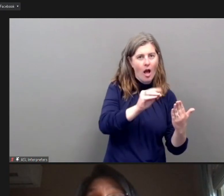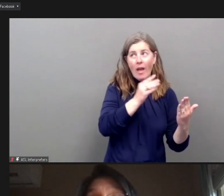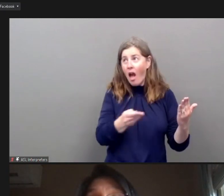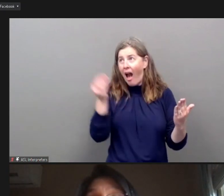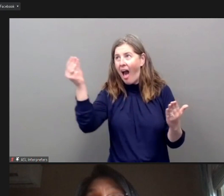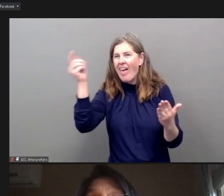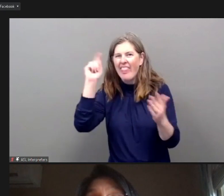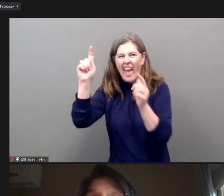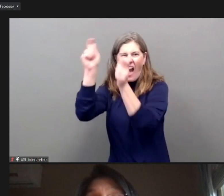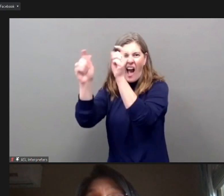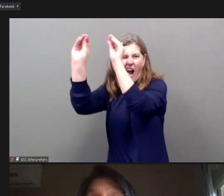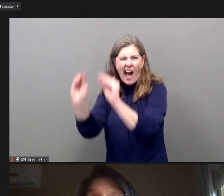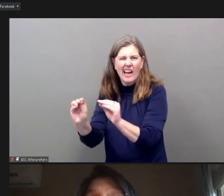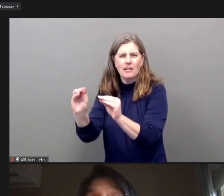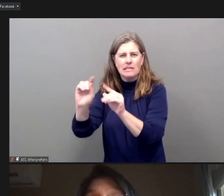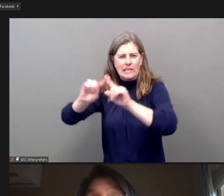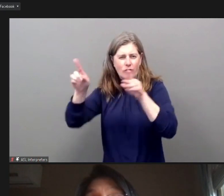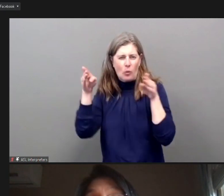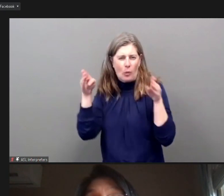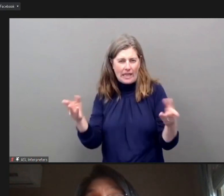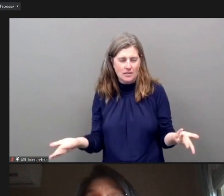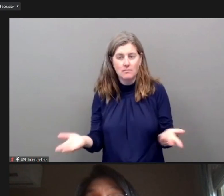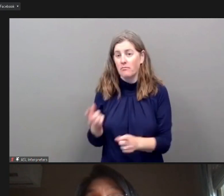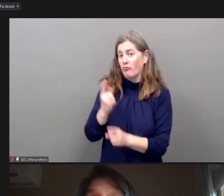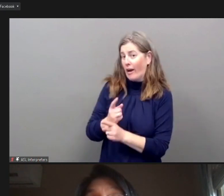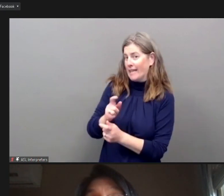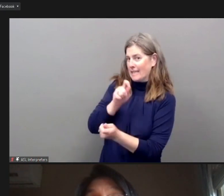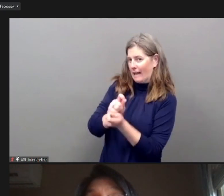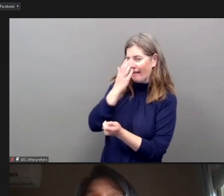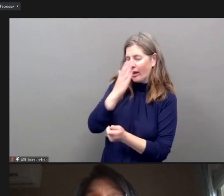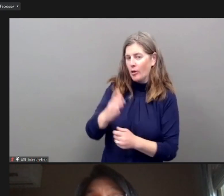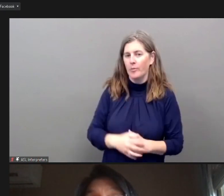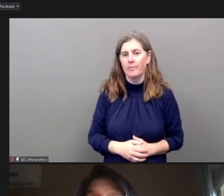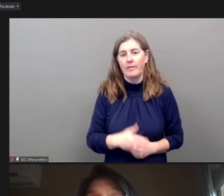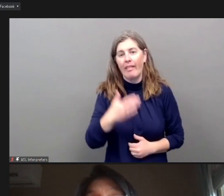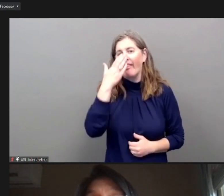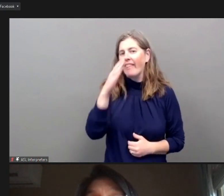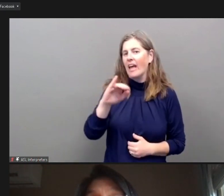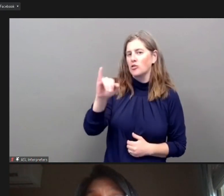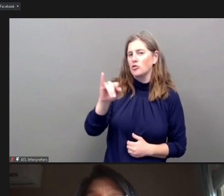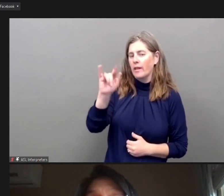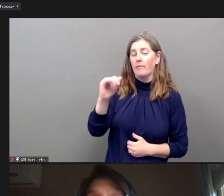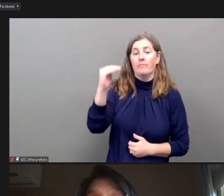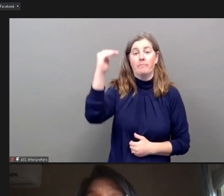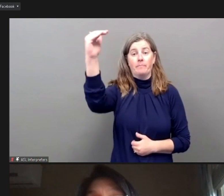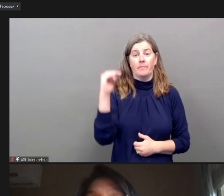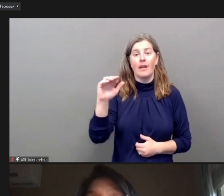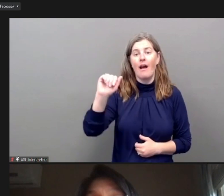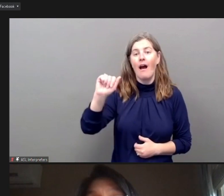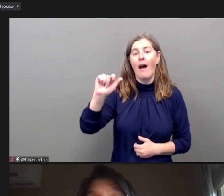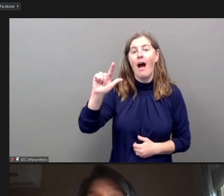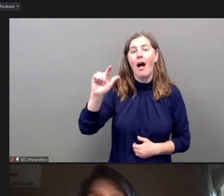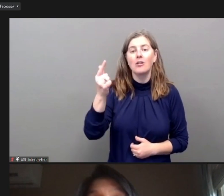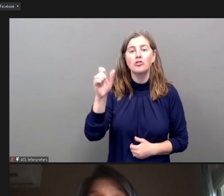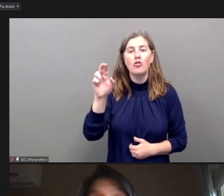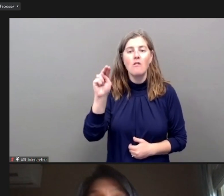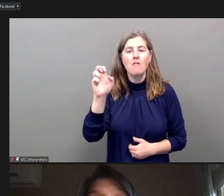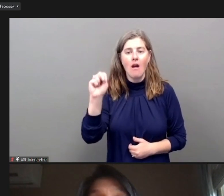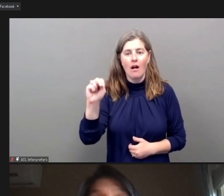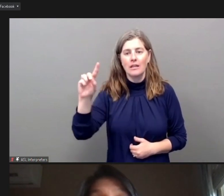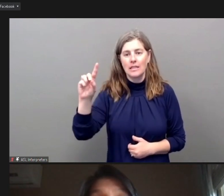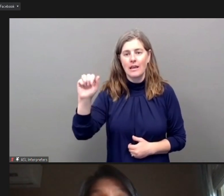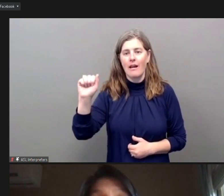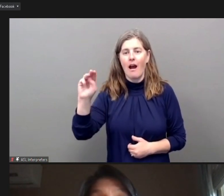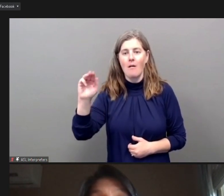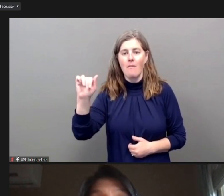packages. Exactly. Thanks. Thanks, All right. Julia. Next, we're going to go to Algernon DeMassa, followed by Sean